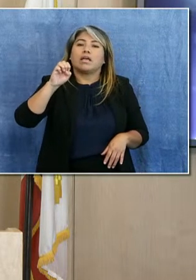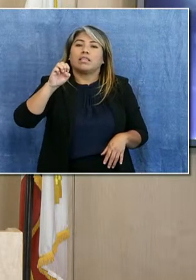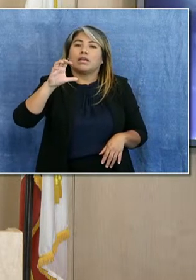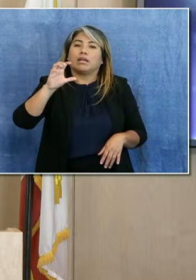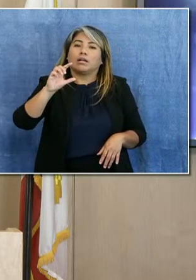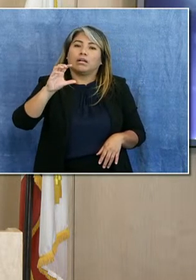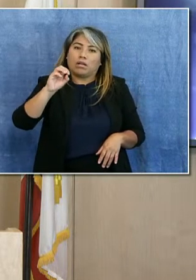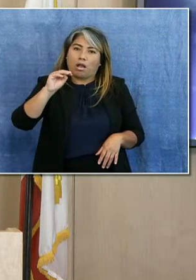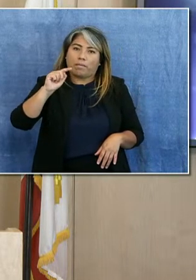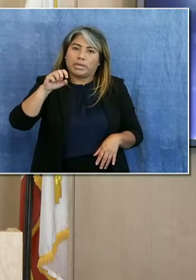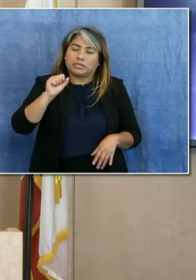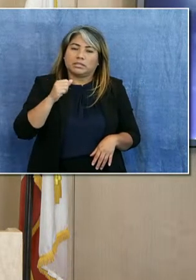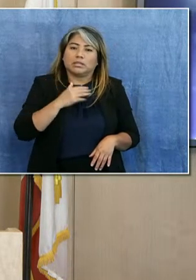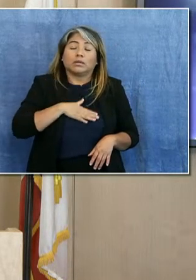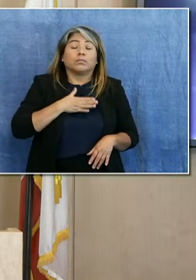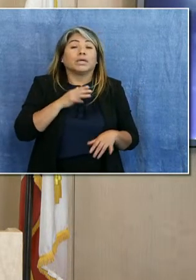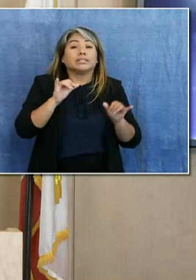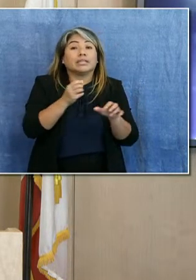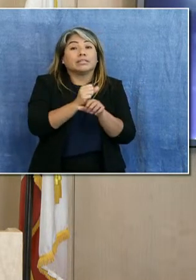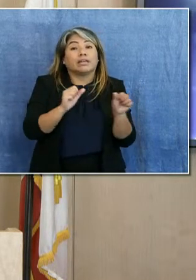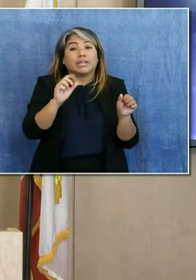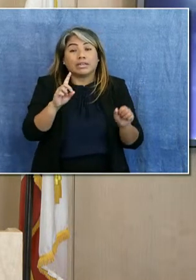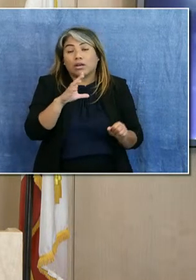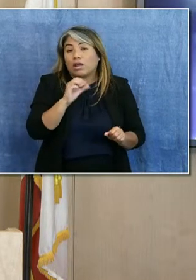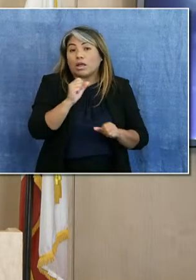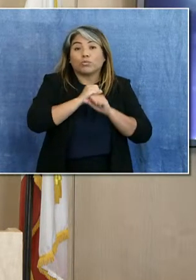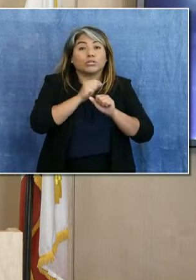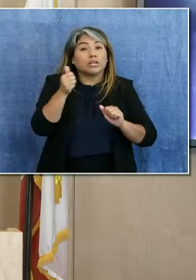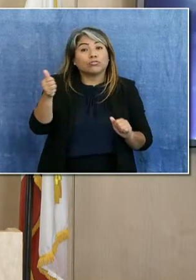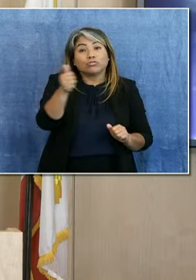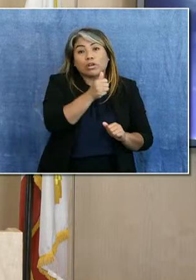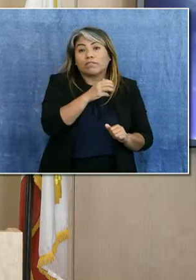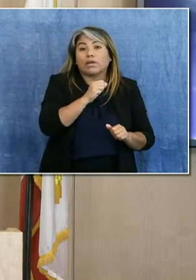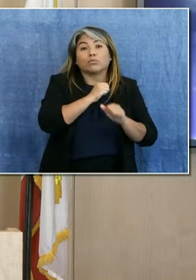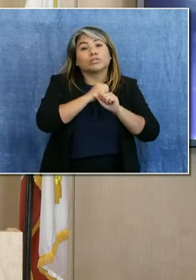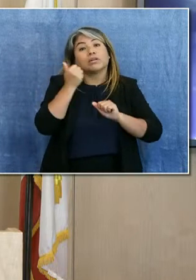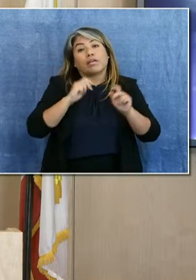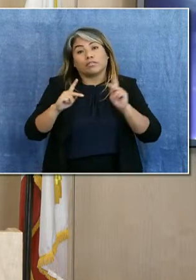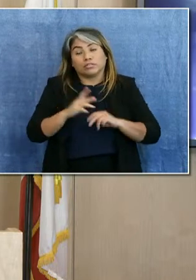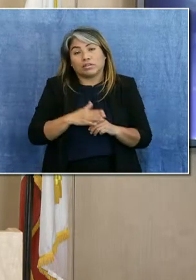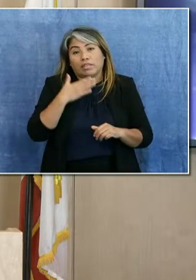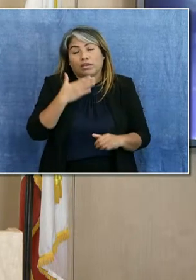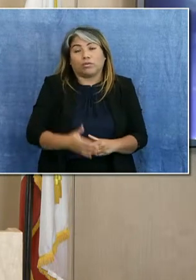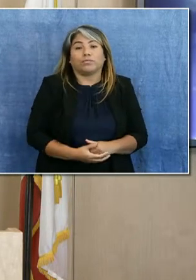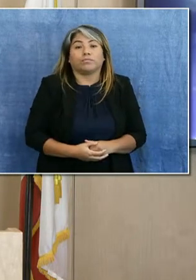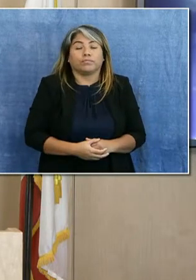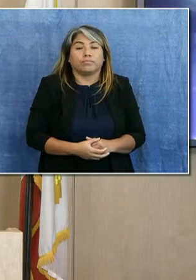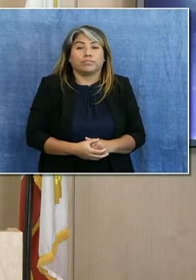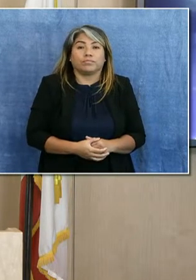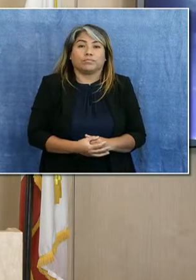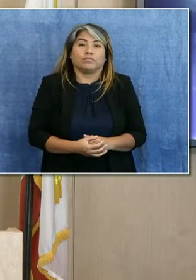sandiegocounty.gov/telecomments. Please stay safe, San Diego, and protect yourself and protect others. Thank you.